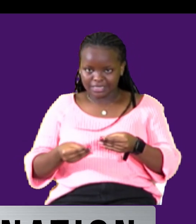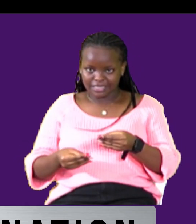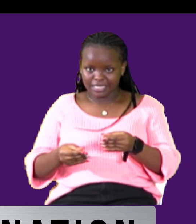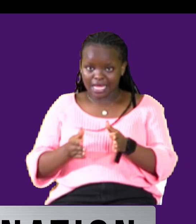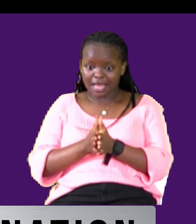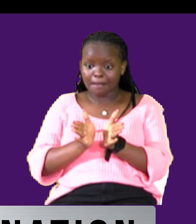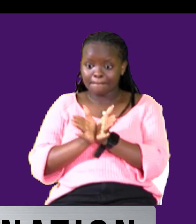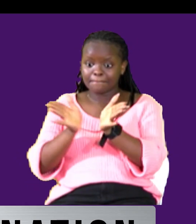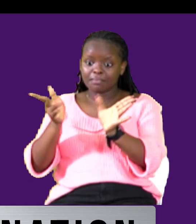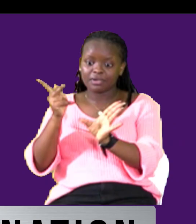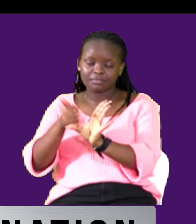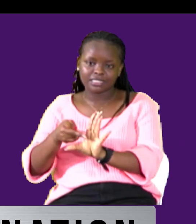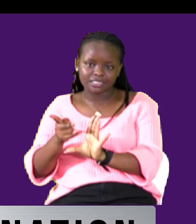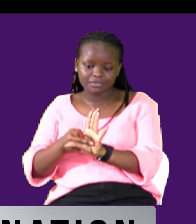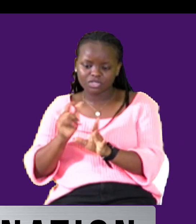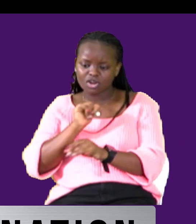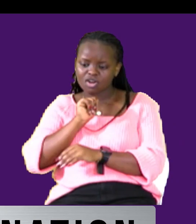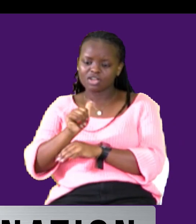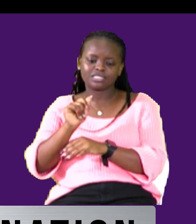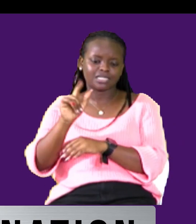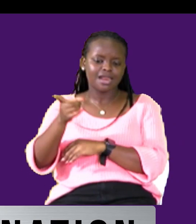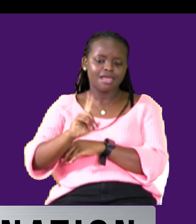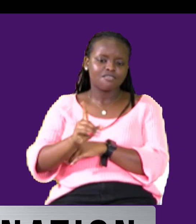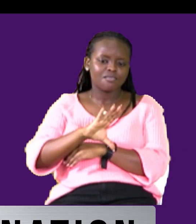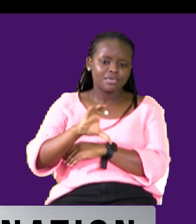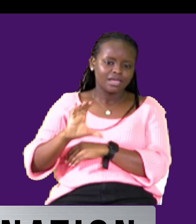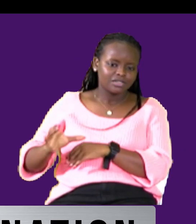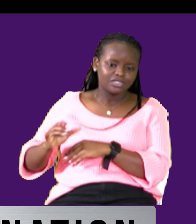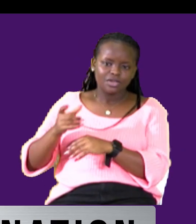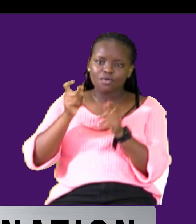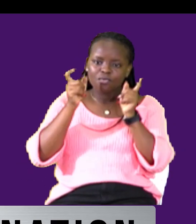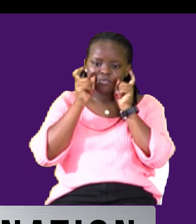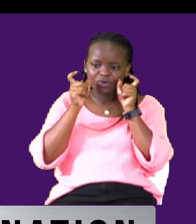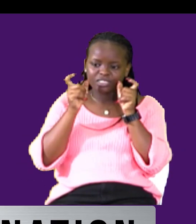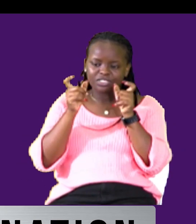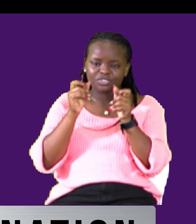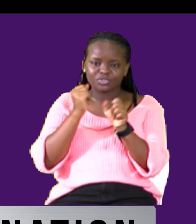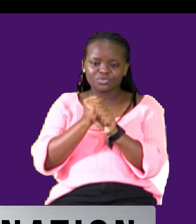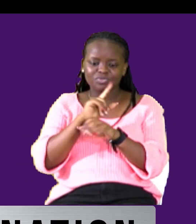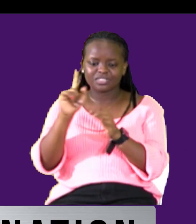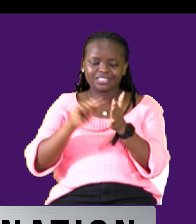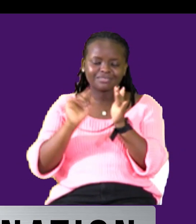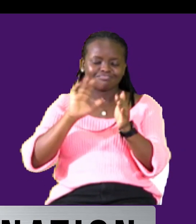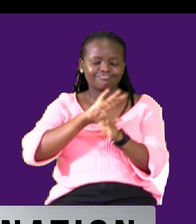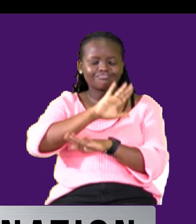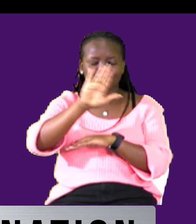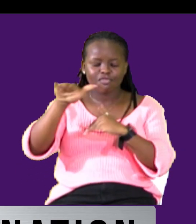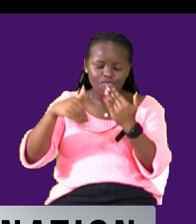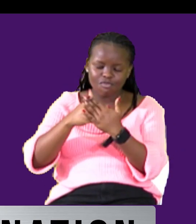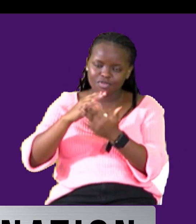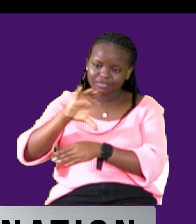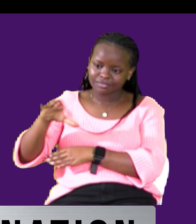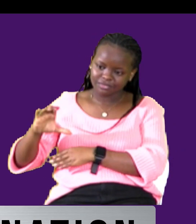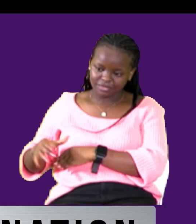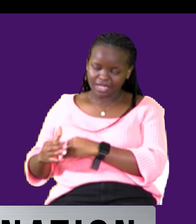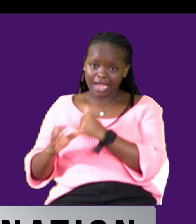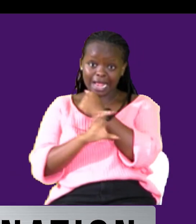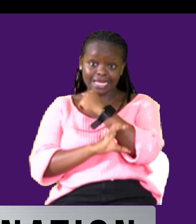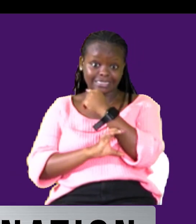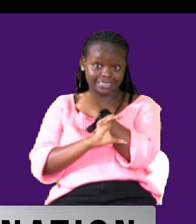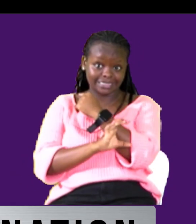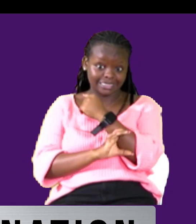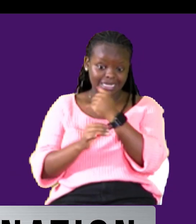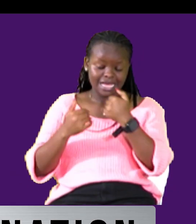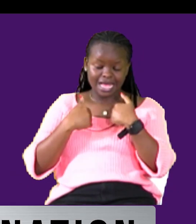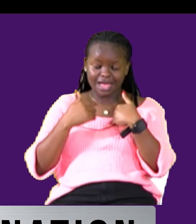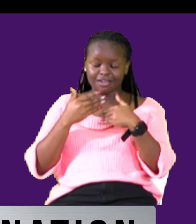not just in Nairobi County. We would wish to do this all across the country. Yeah, that's it. I know I have your back. We'll talk